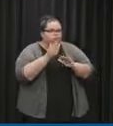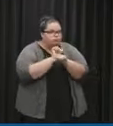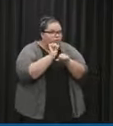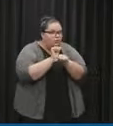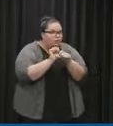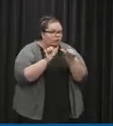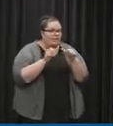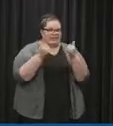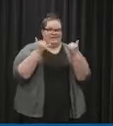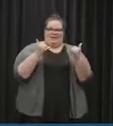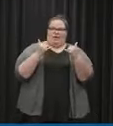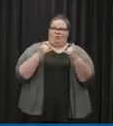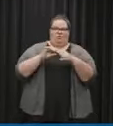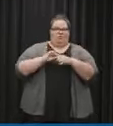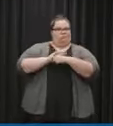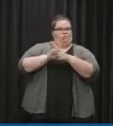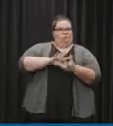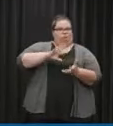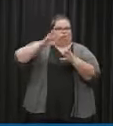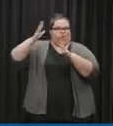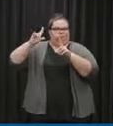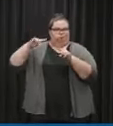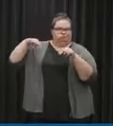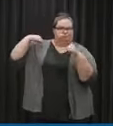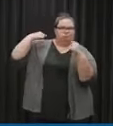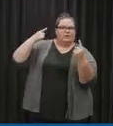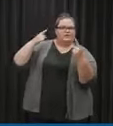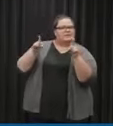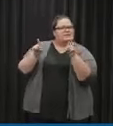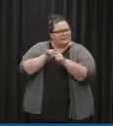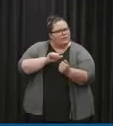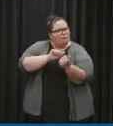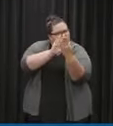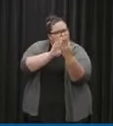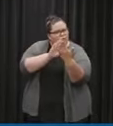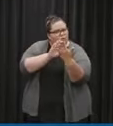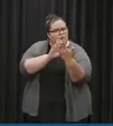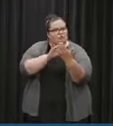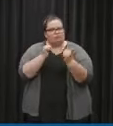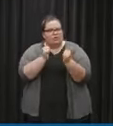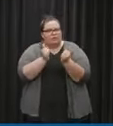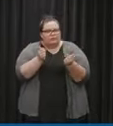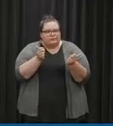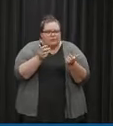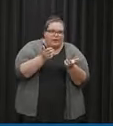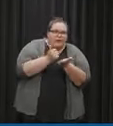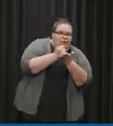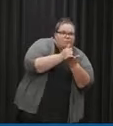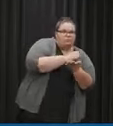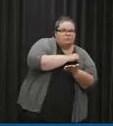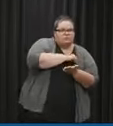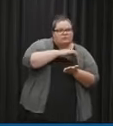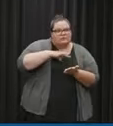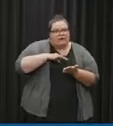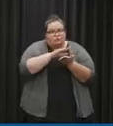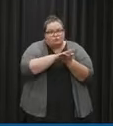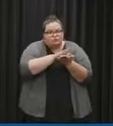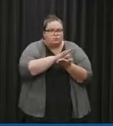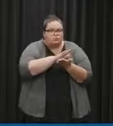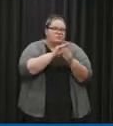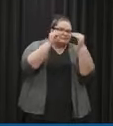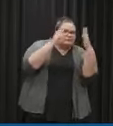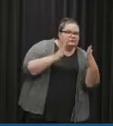part of the pandemic, we're using the same approach with respect to helping teachers and students and parents and staff be very aware of what they